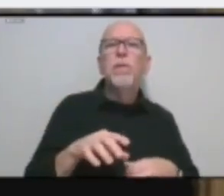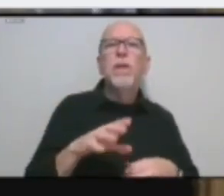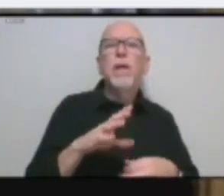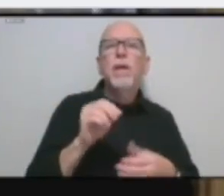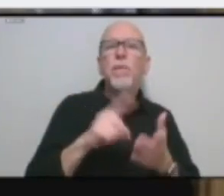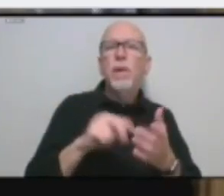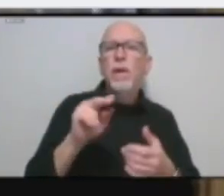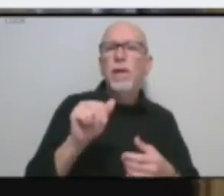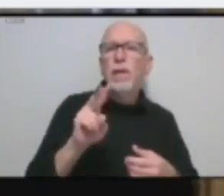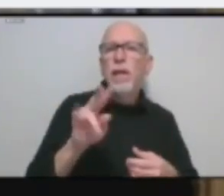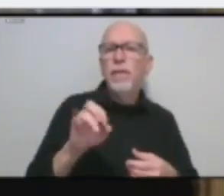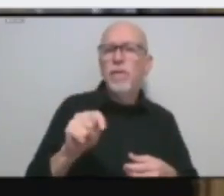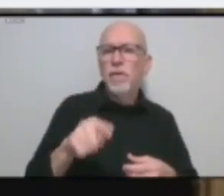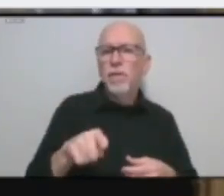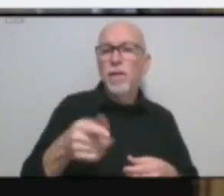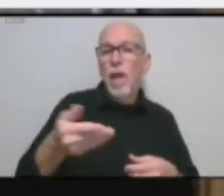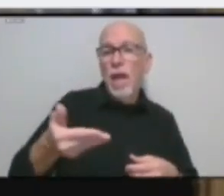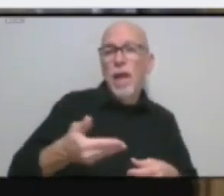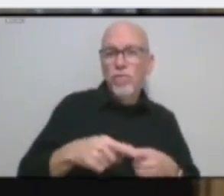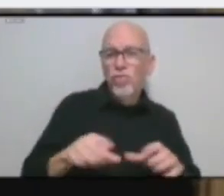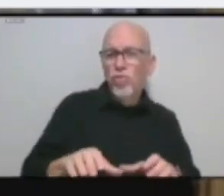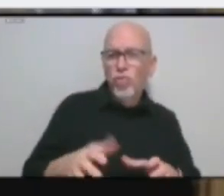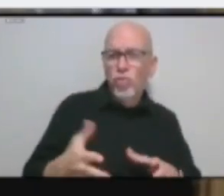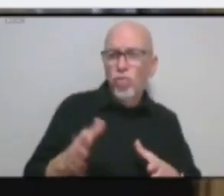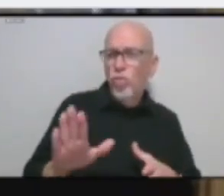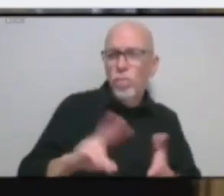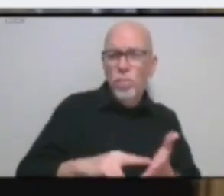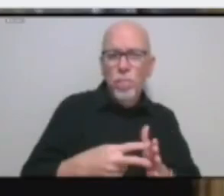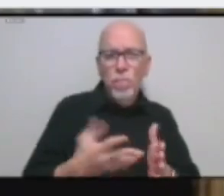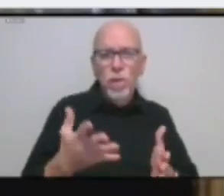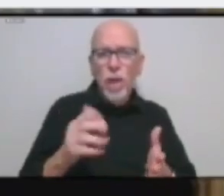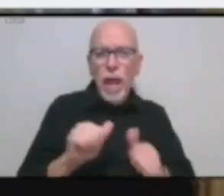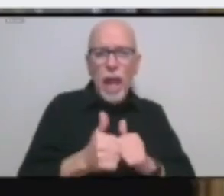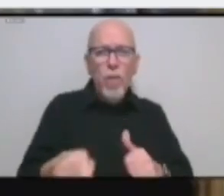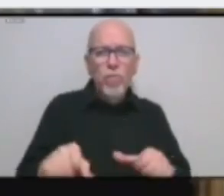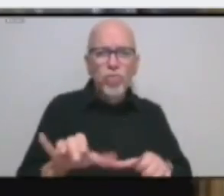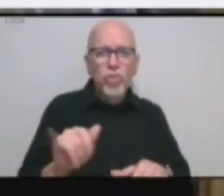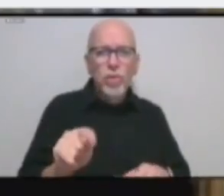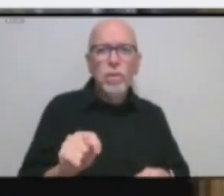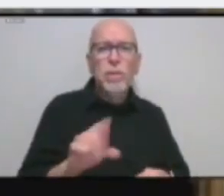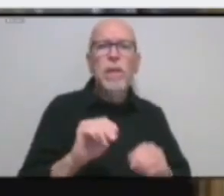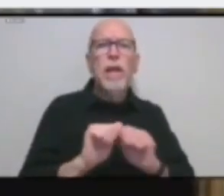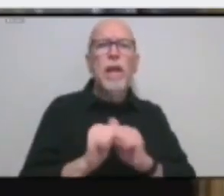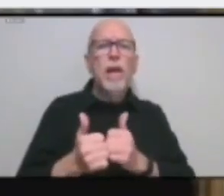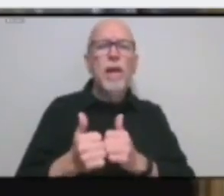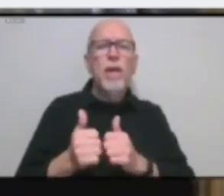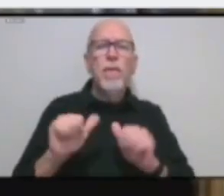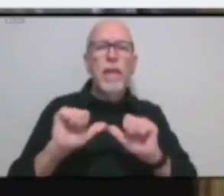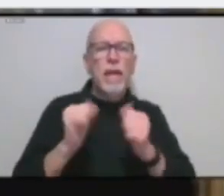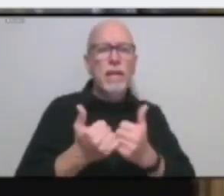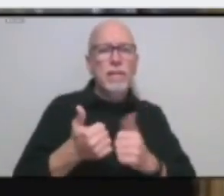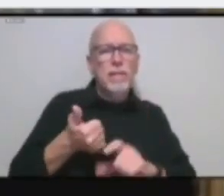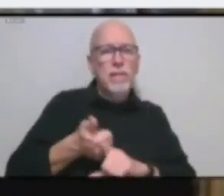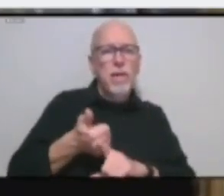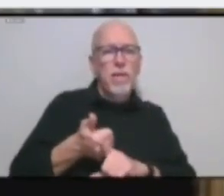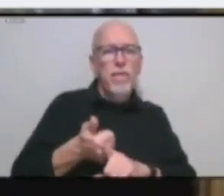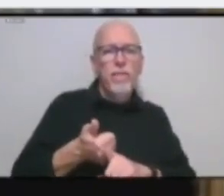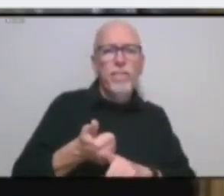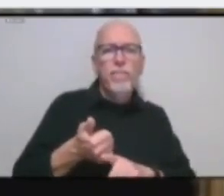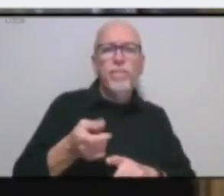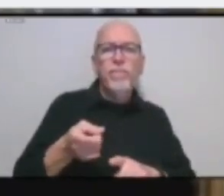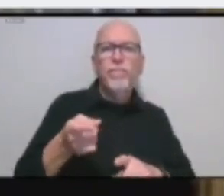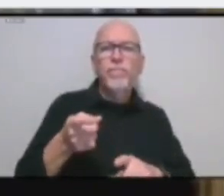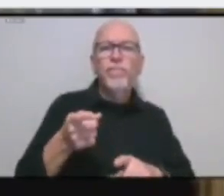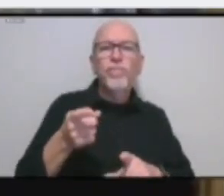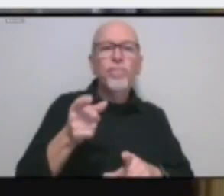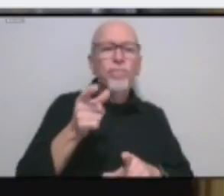Navient has been hired to do, how they're doing it, and then how the agency itself, adjudicators, et